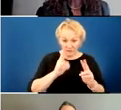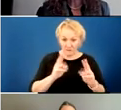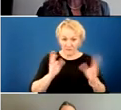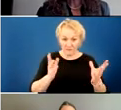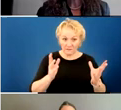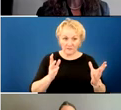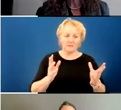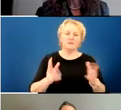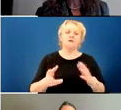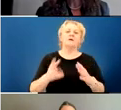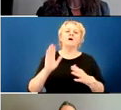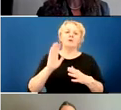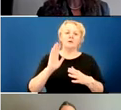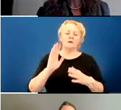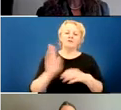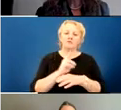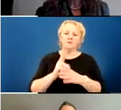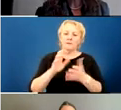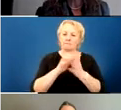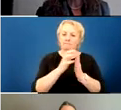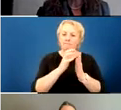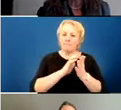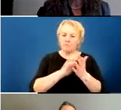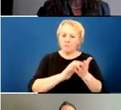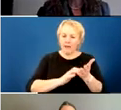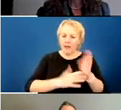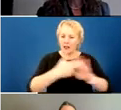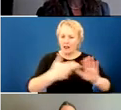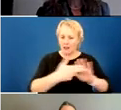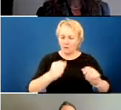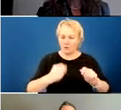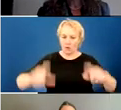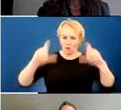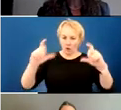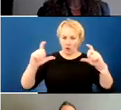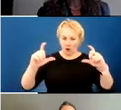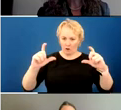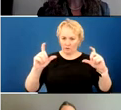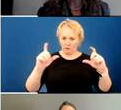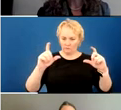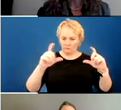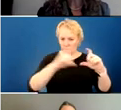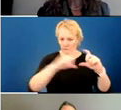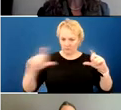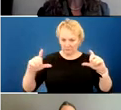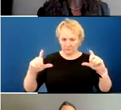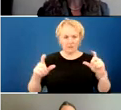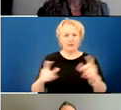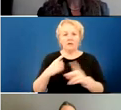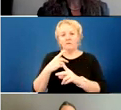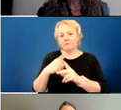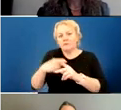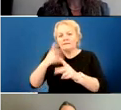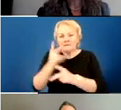marking emergency supplies with Braille labels or large print. Keeping communication devices for your particular needs, such as Braille